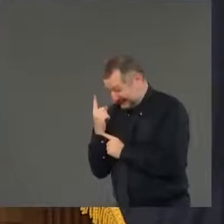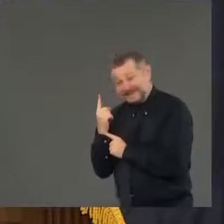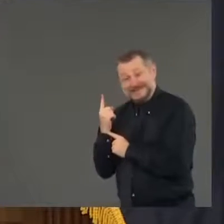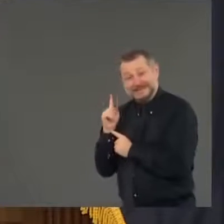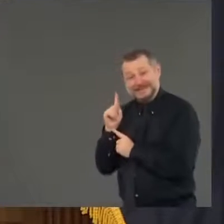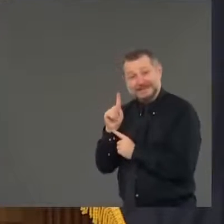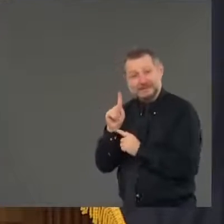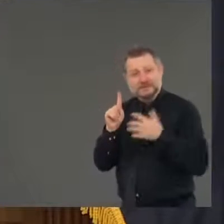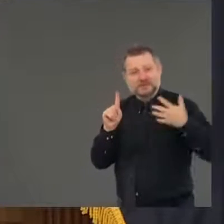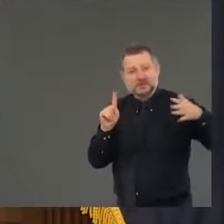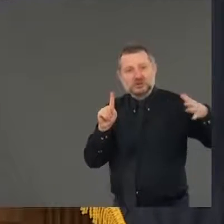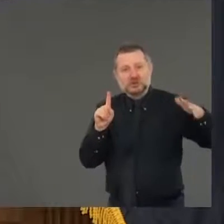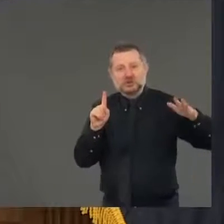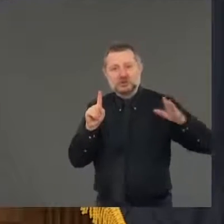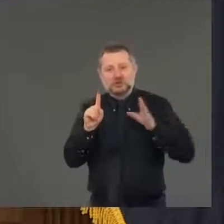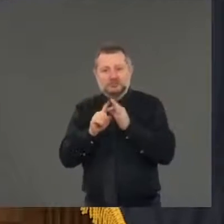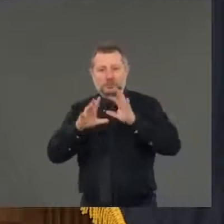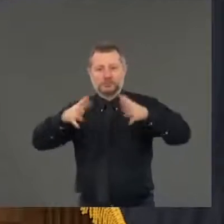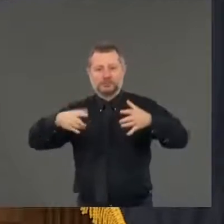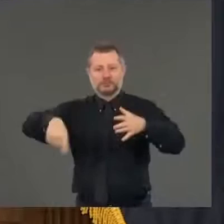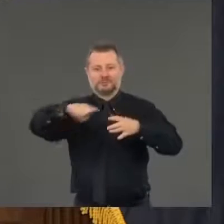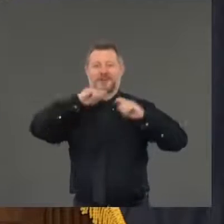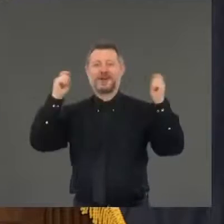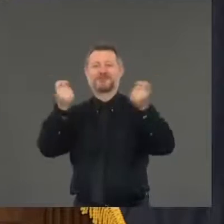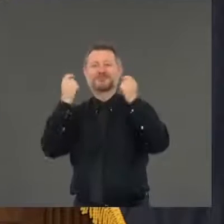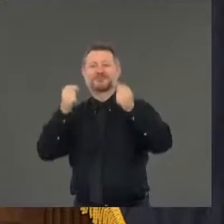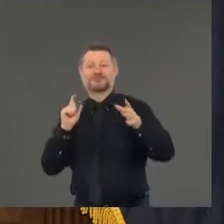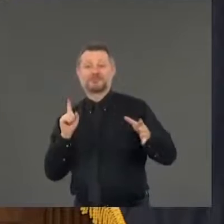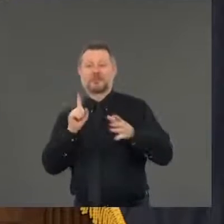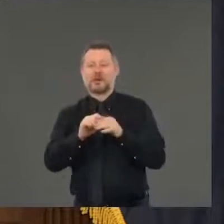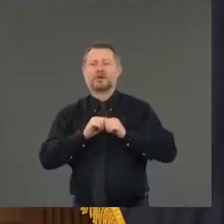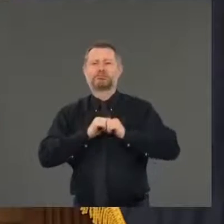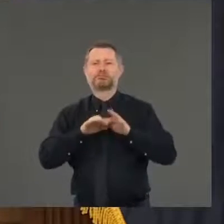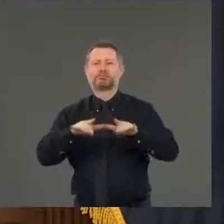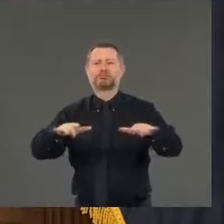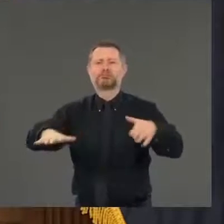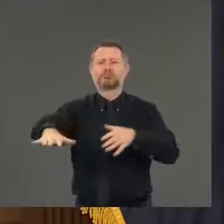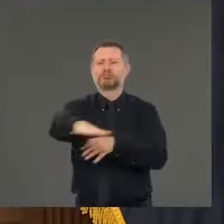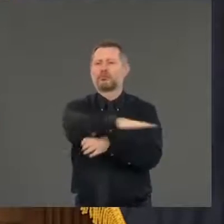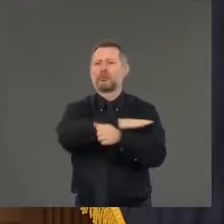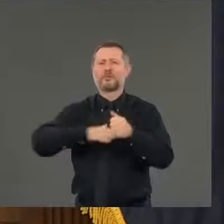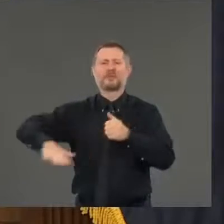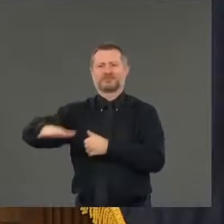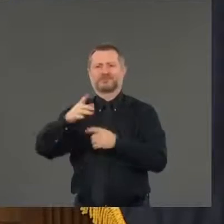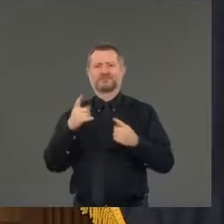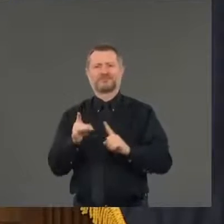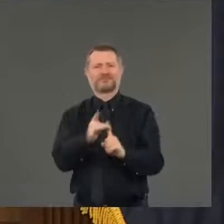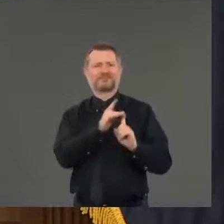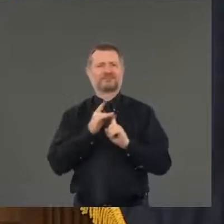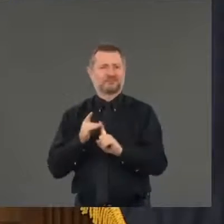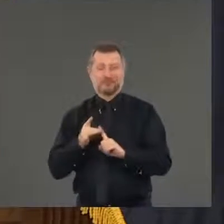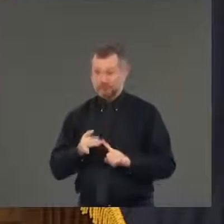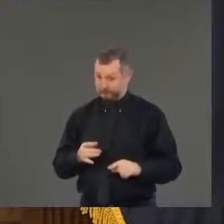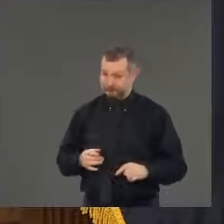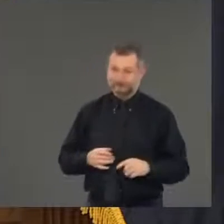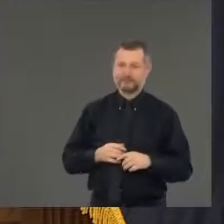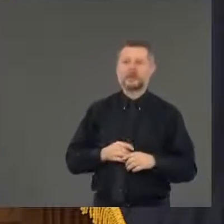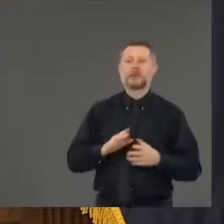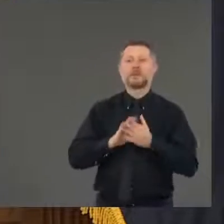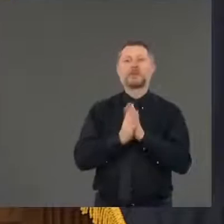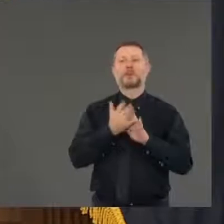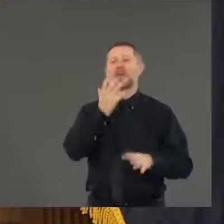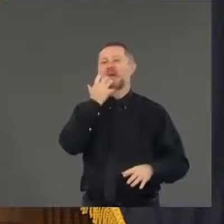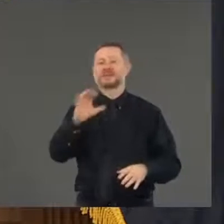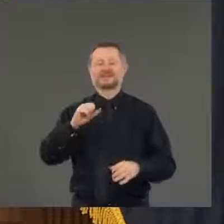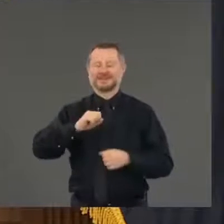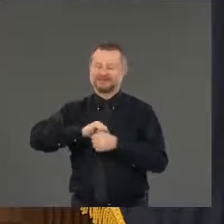goes to a religious ceremony. One guy. We have the #1 cluster. It